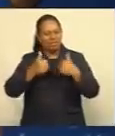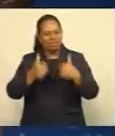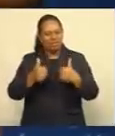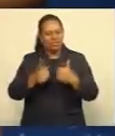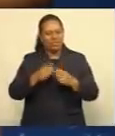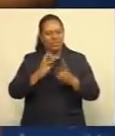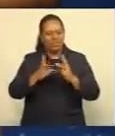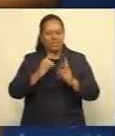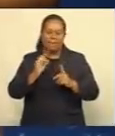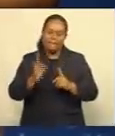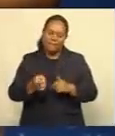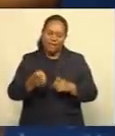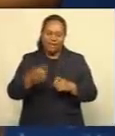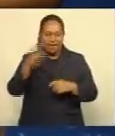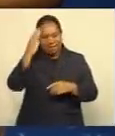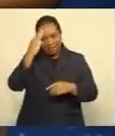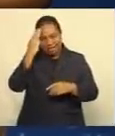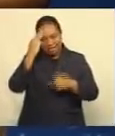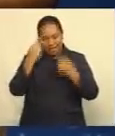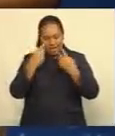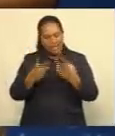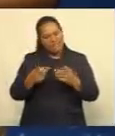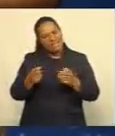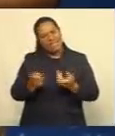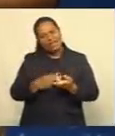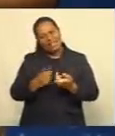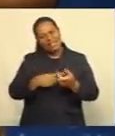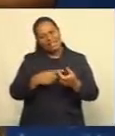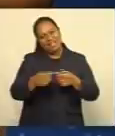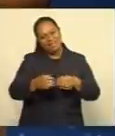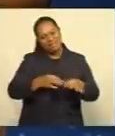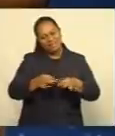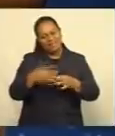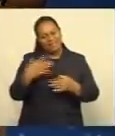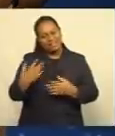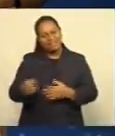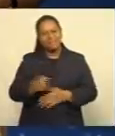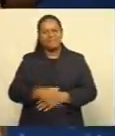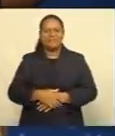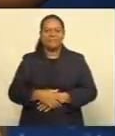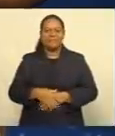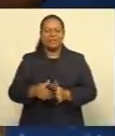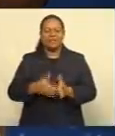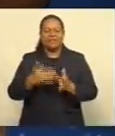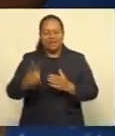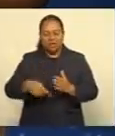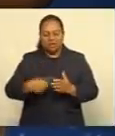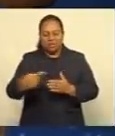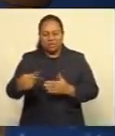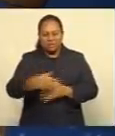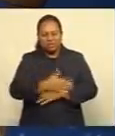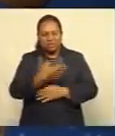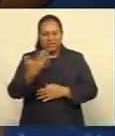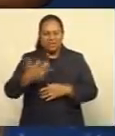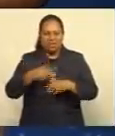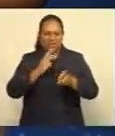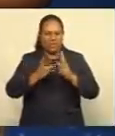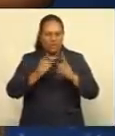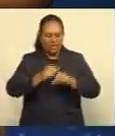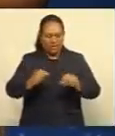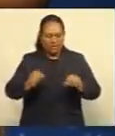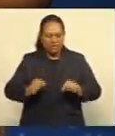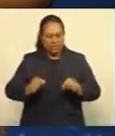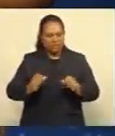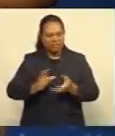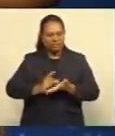Mother Nature has other plans. And looking further on to Saturday, as the day carries on, the weather system will eventually